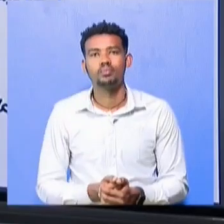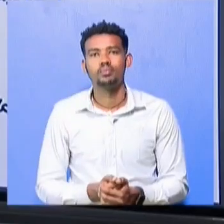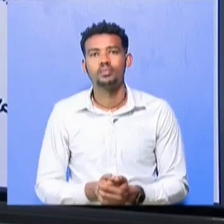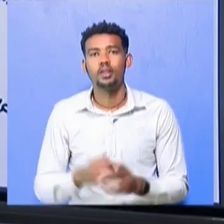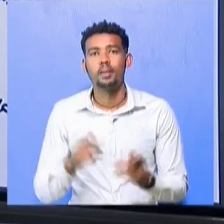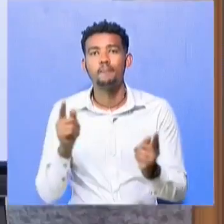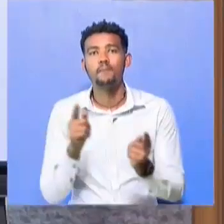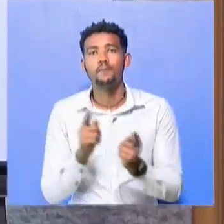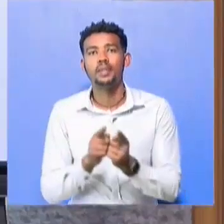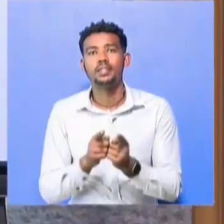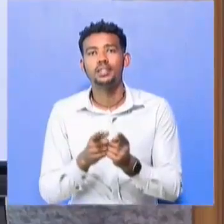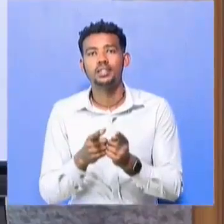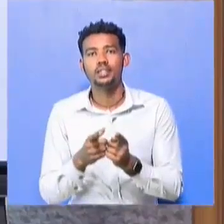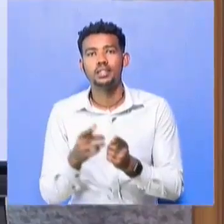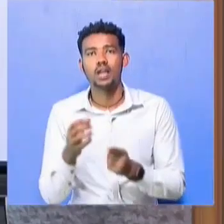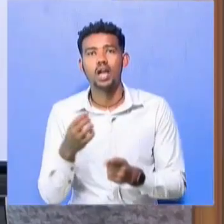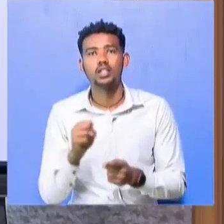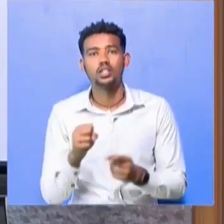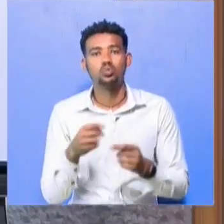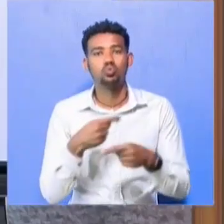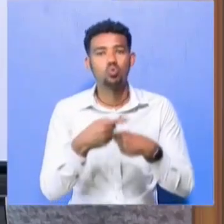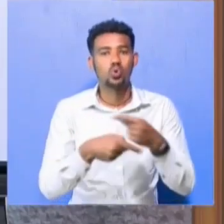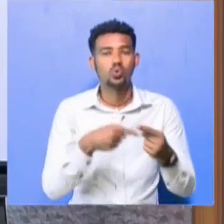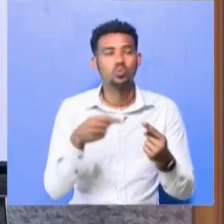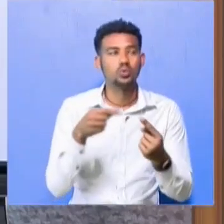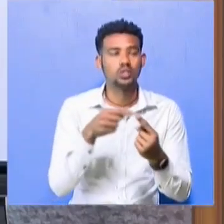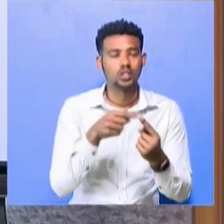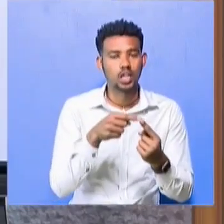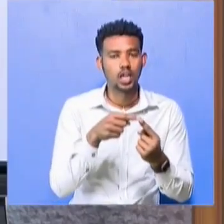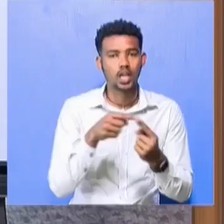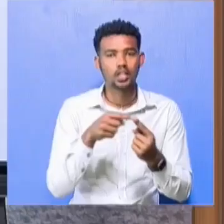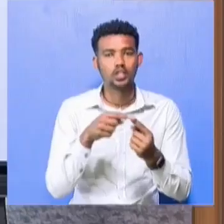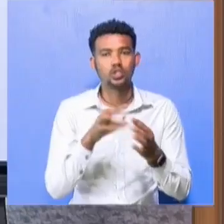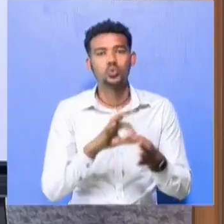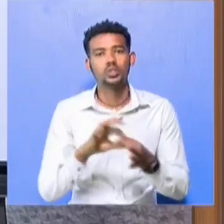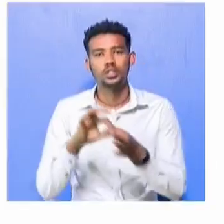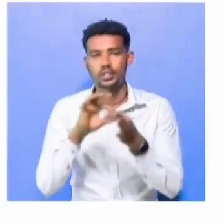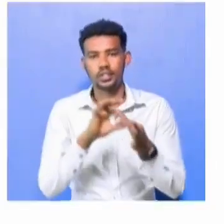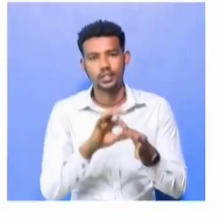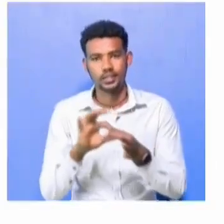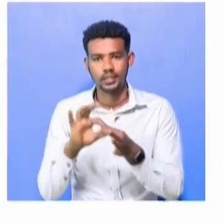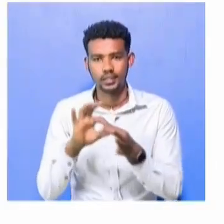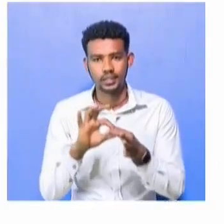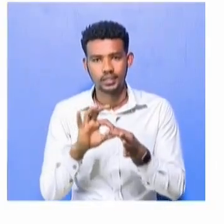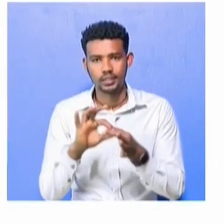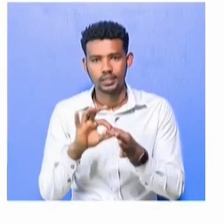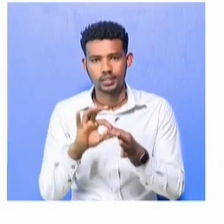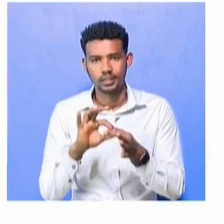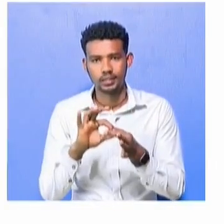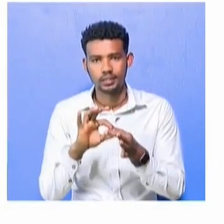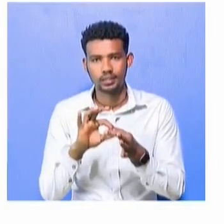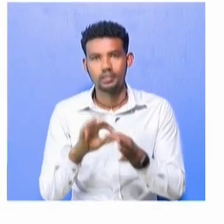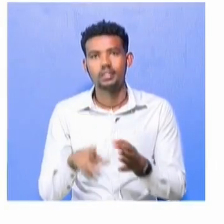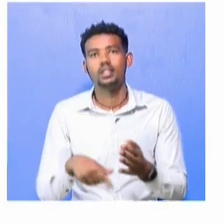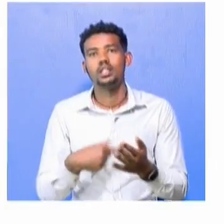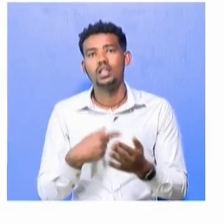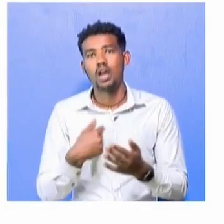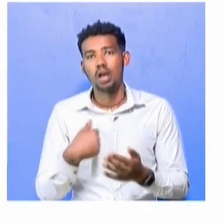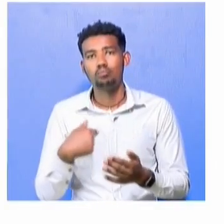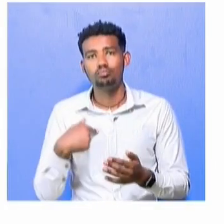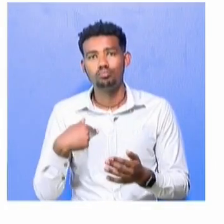meets us to go to the Unity Park. I'm sure that you'll enjoy